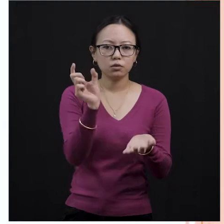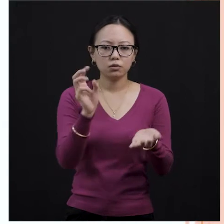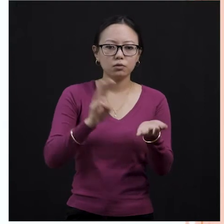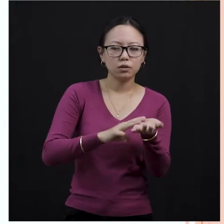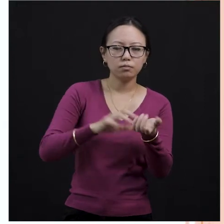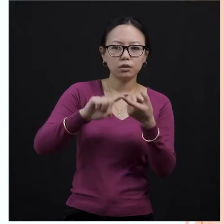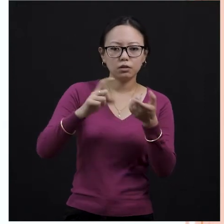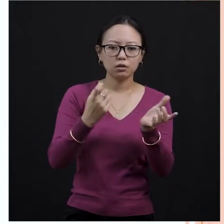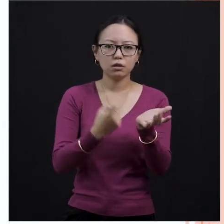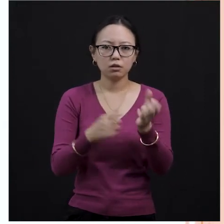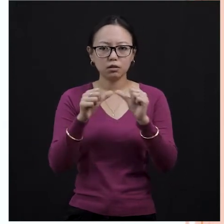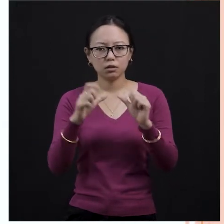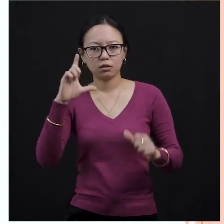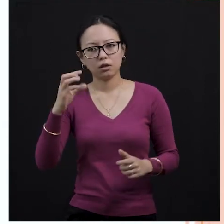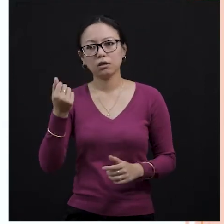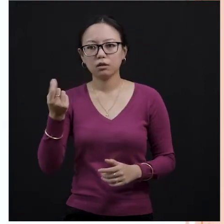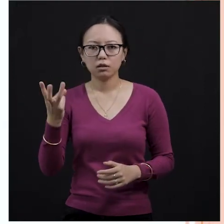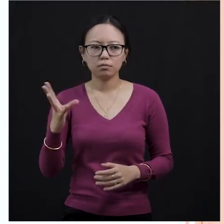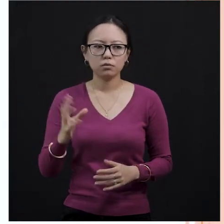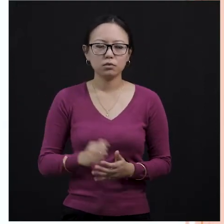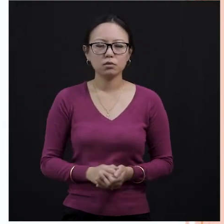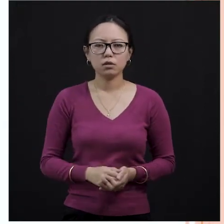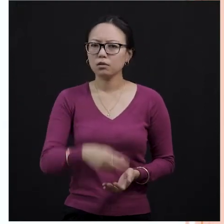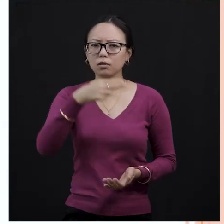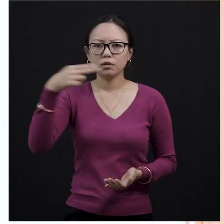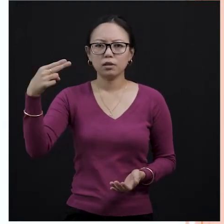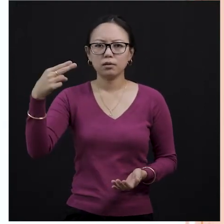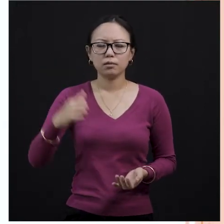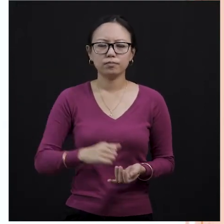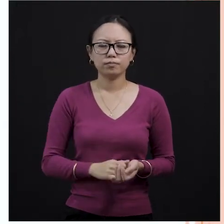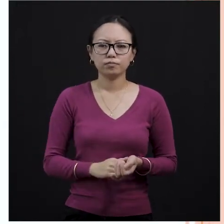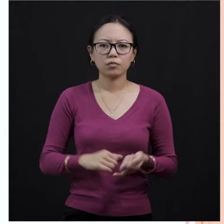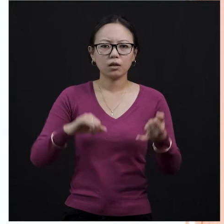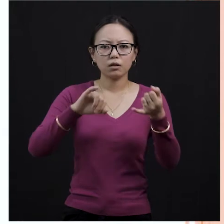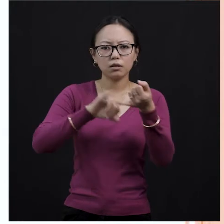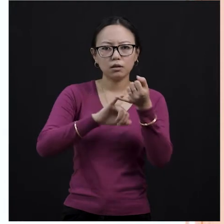as 7 and the number name will be Seven.